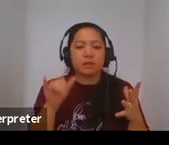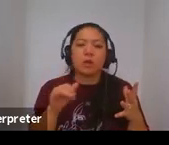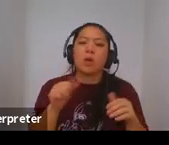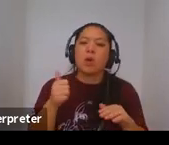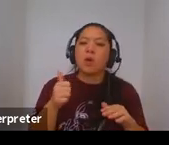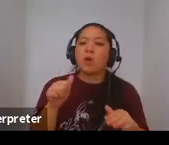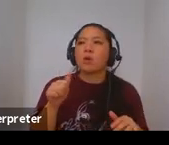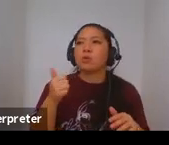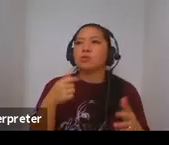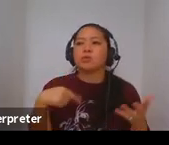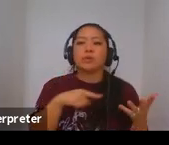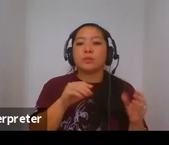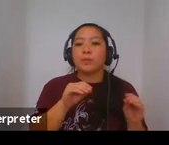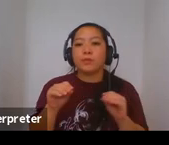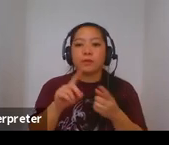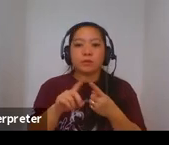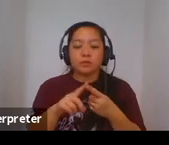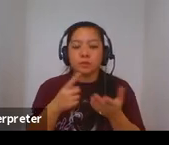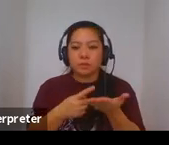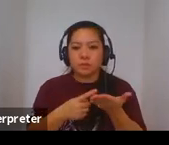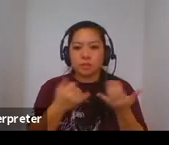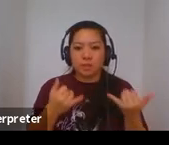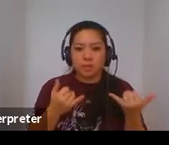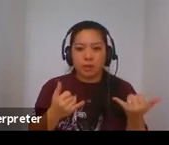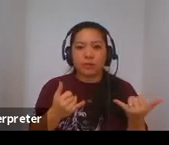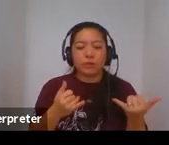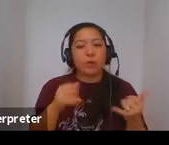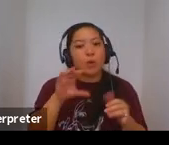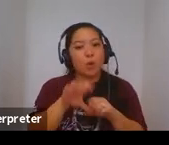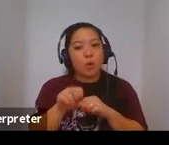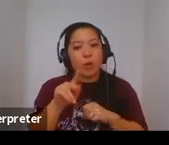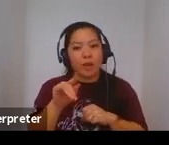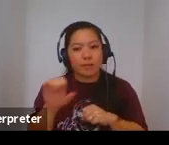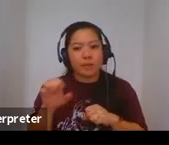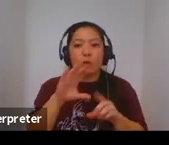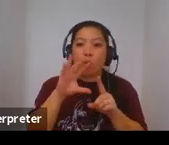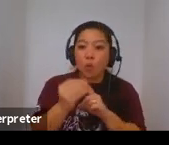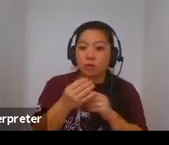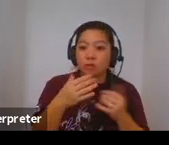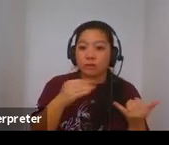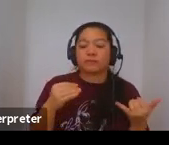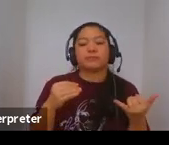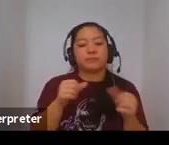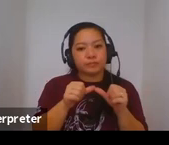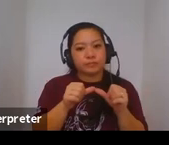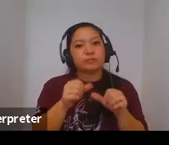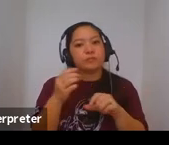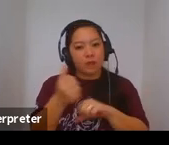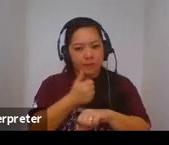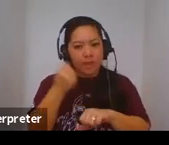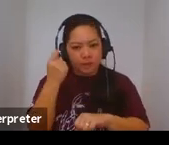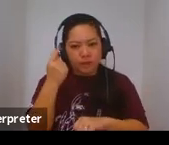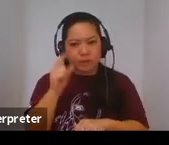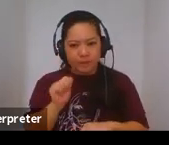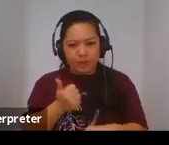also, we're going to be moving into a discussion of rape culture, and the continuum of harm really helps us